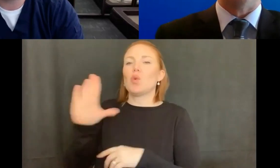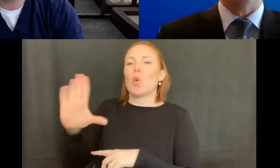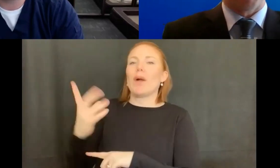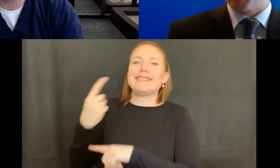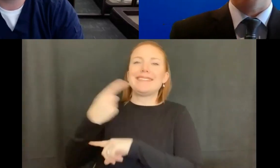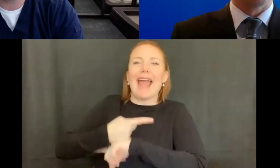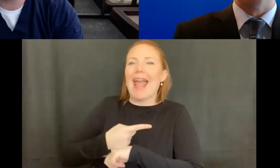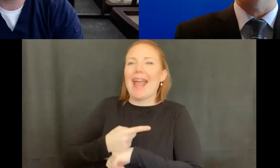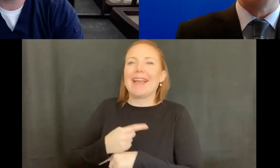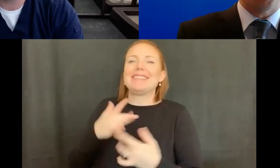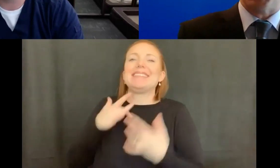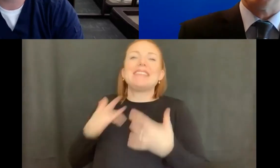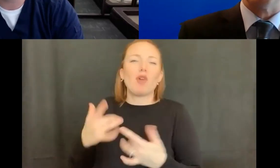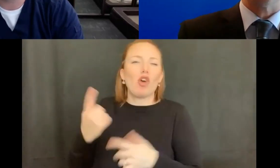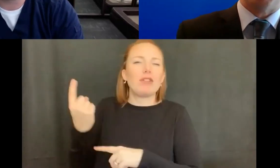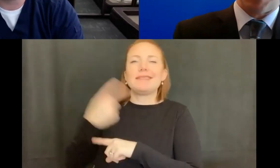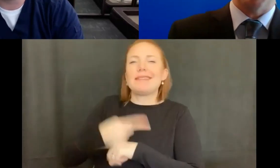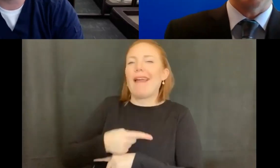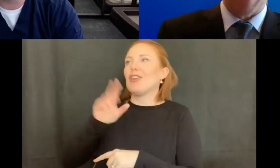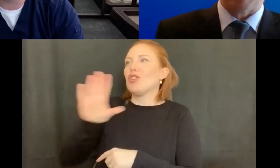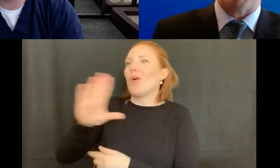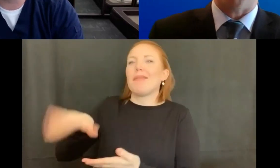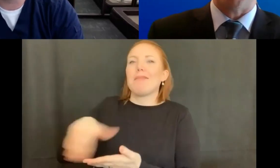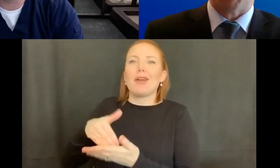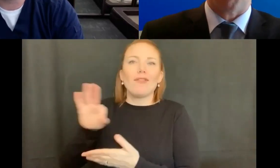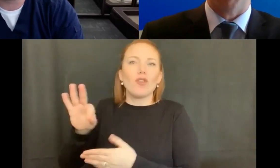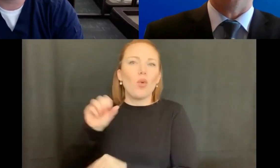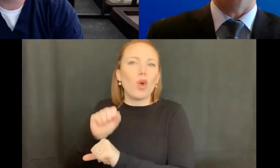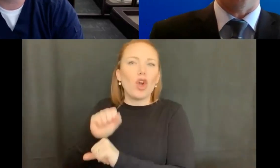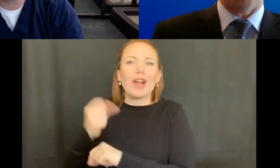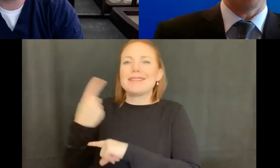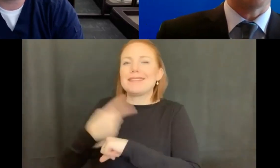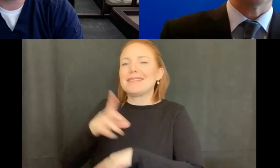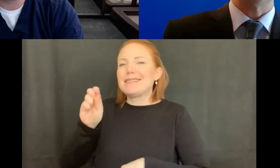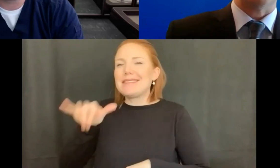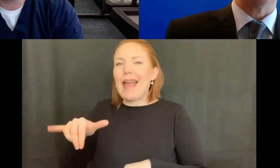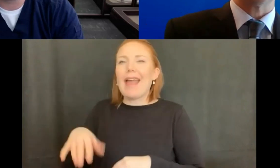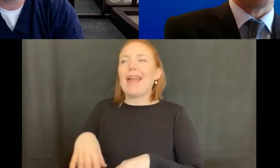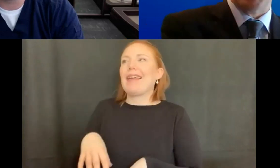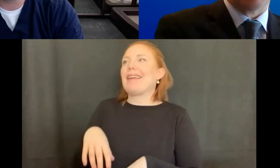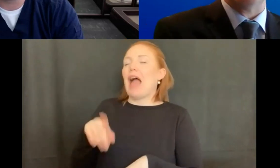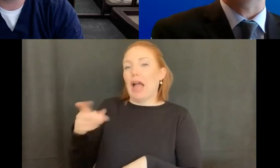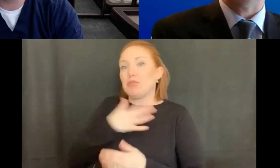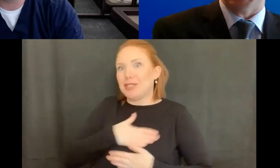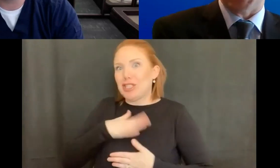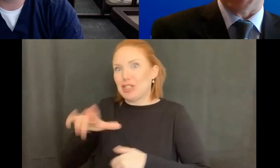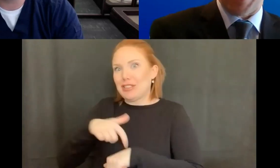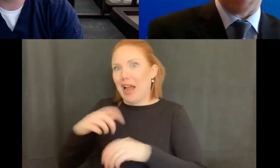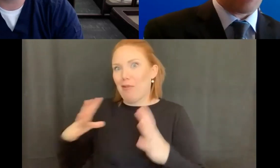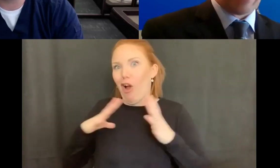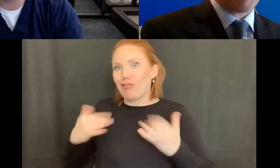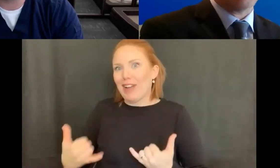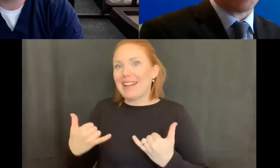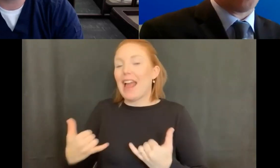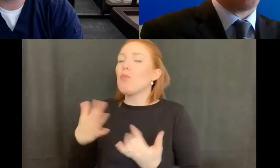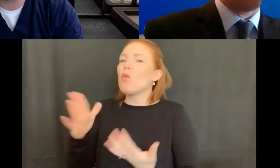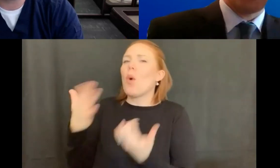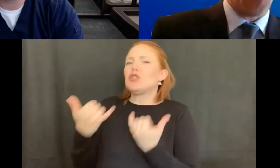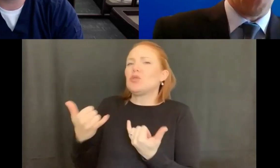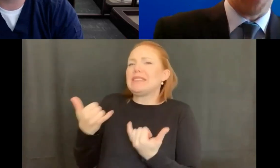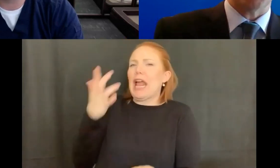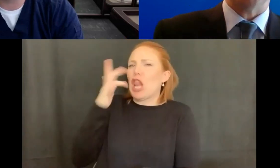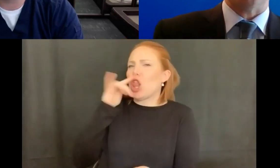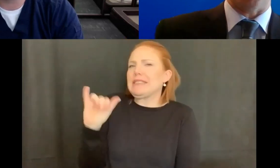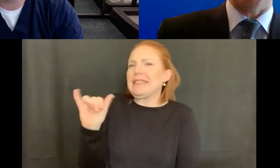us through, you're in the middle of your work day, you took time out, which we're grateful for. Tell us what today looks like. You came in the